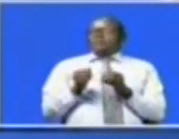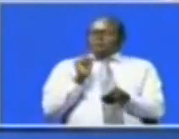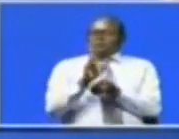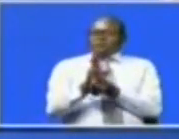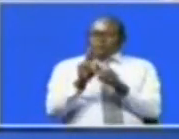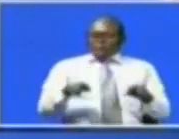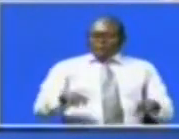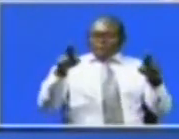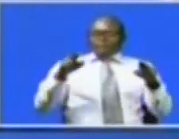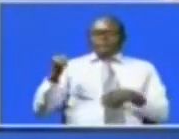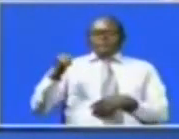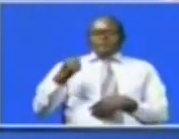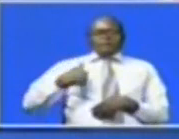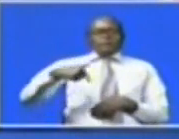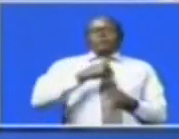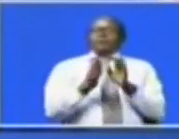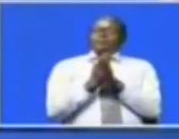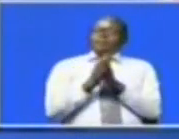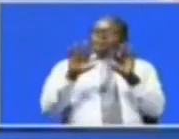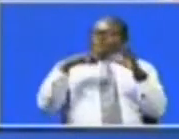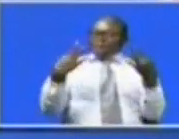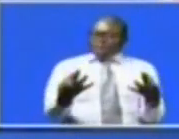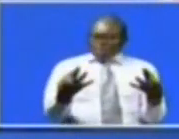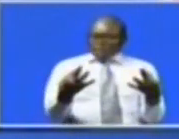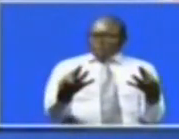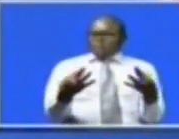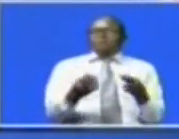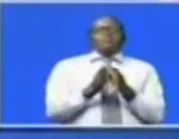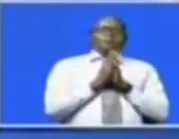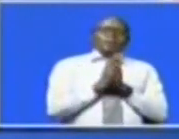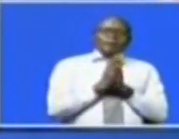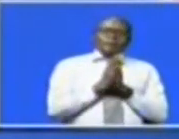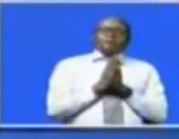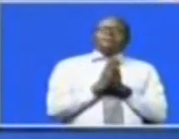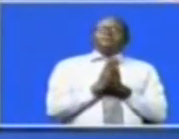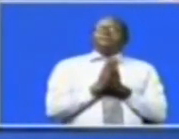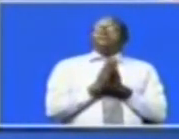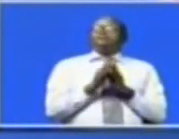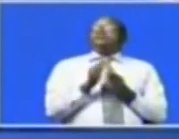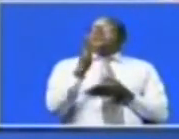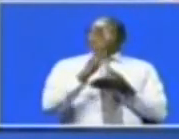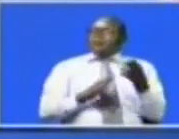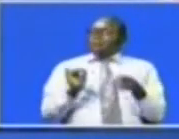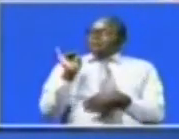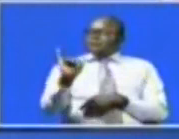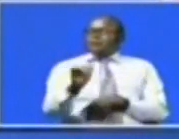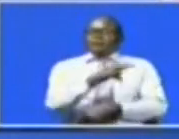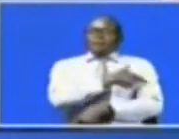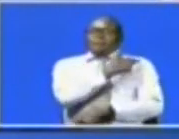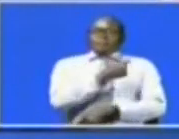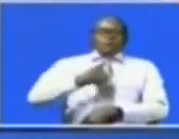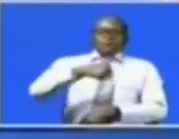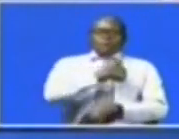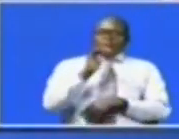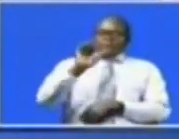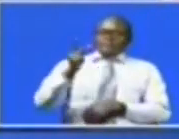Liverside, our prayers are with this family. Our prayers are with those who are in hospitals. All right, sir. We are